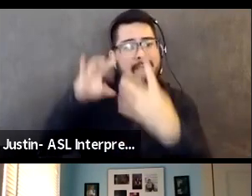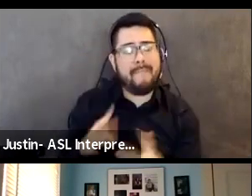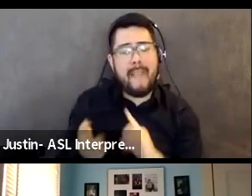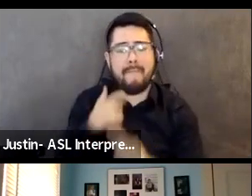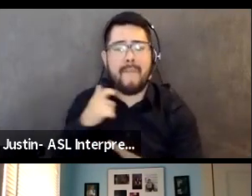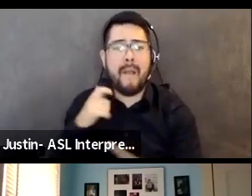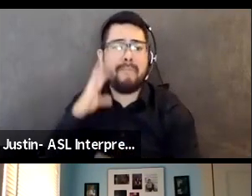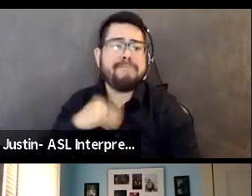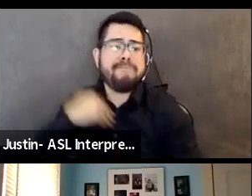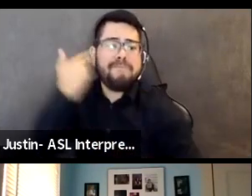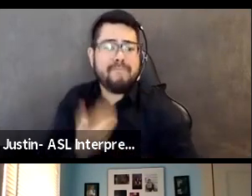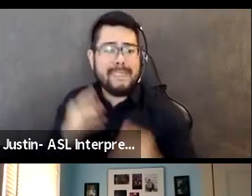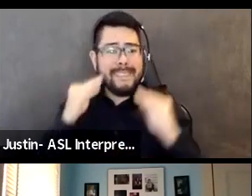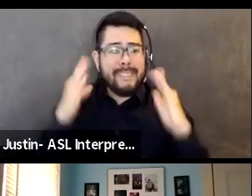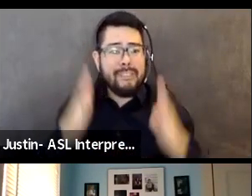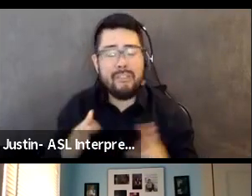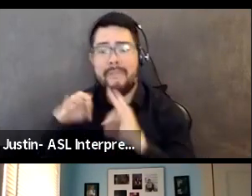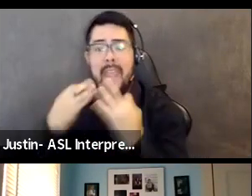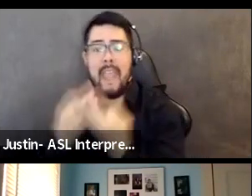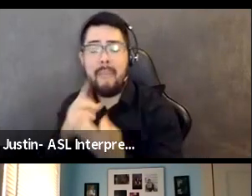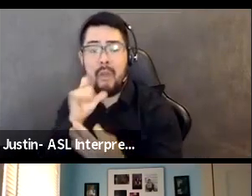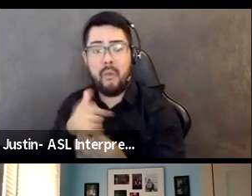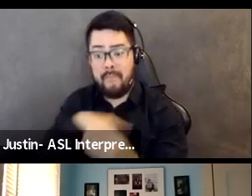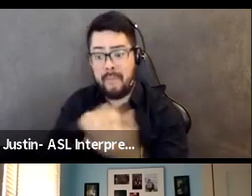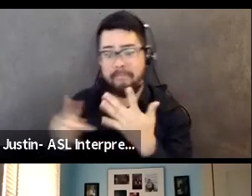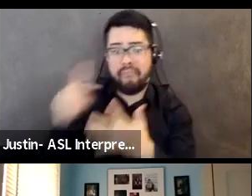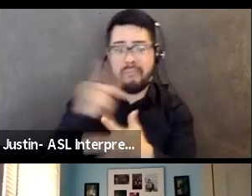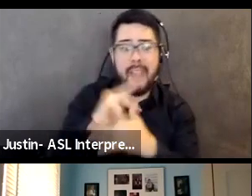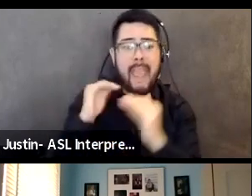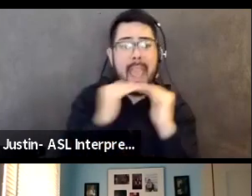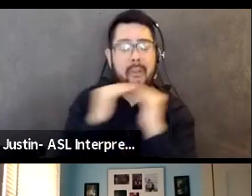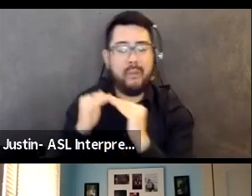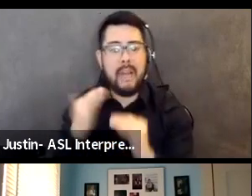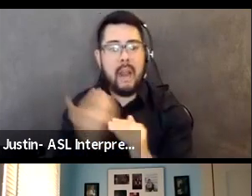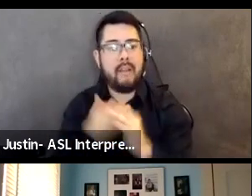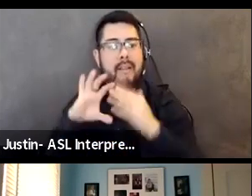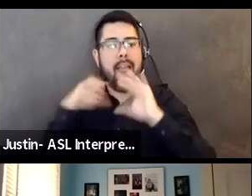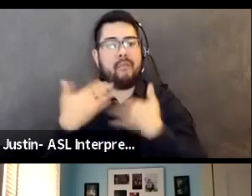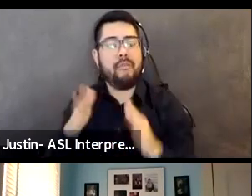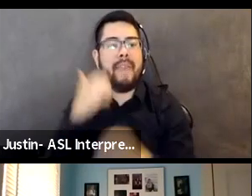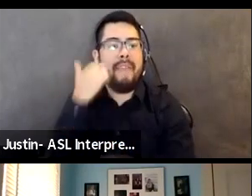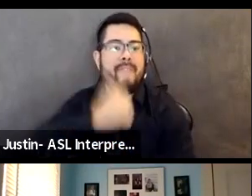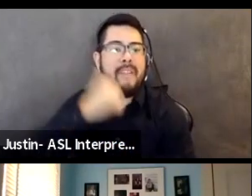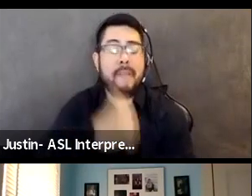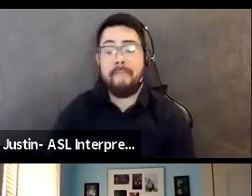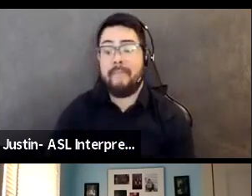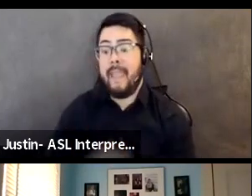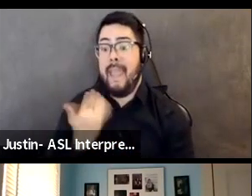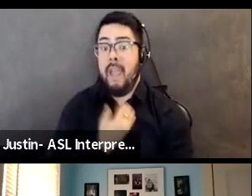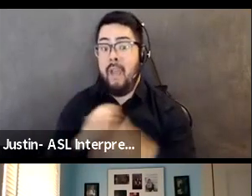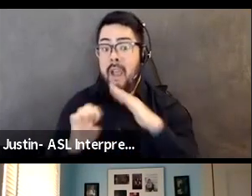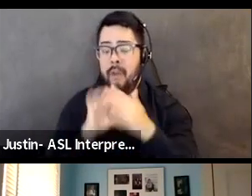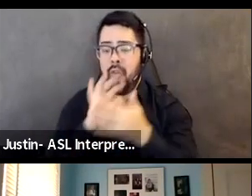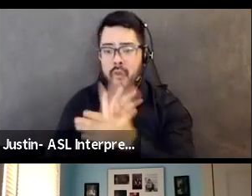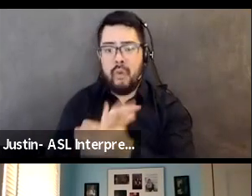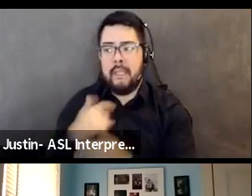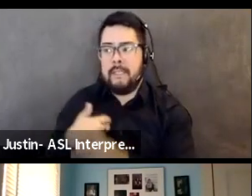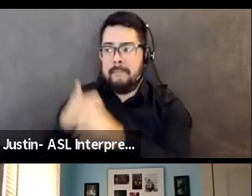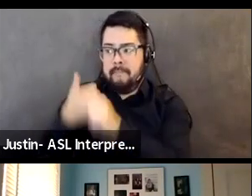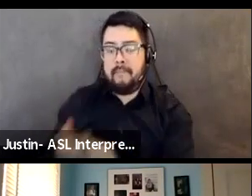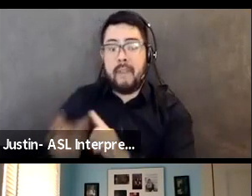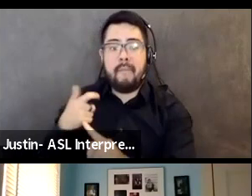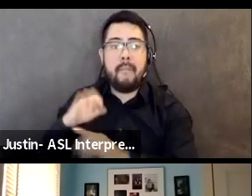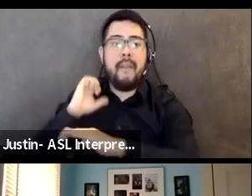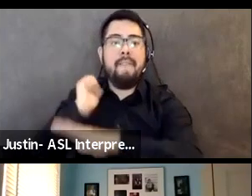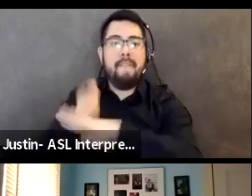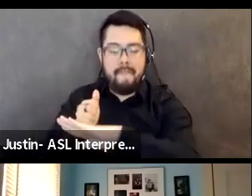and families who have been prioritizing equity in their classrooms and communities every day our elementary school is named after one of the founders of